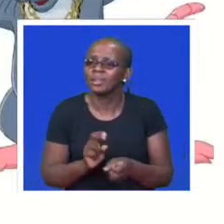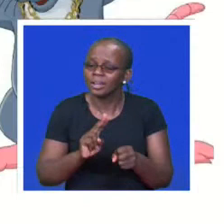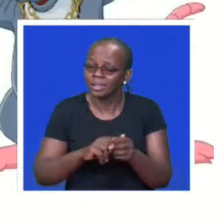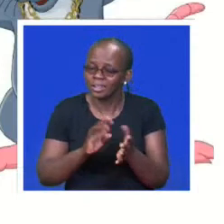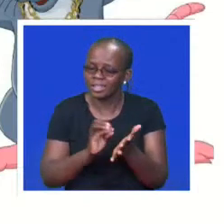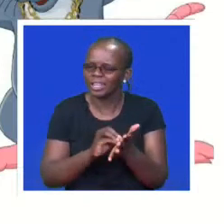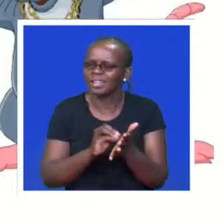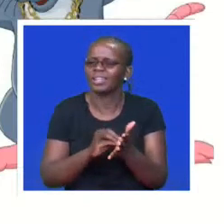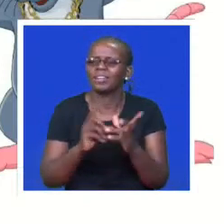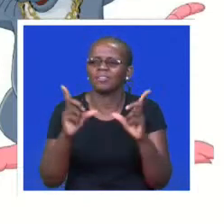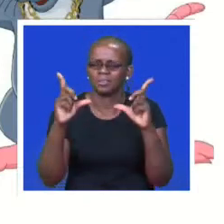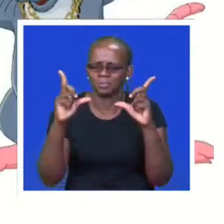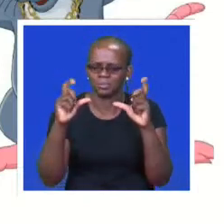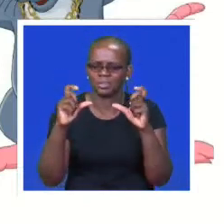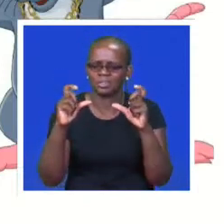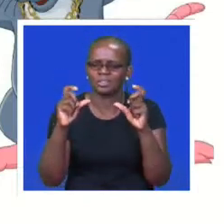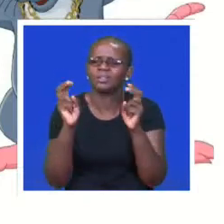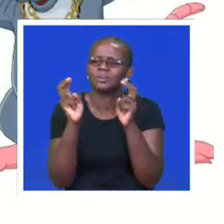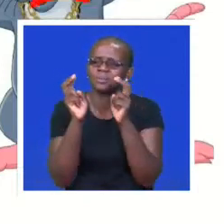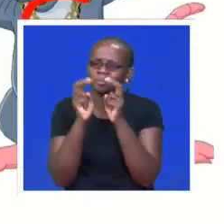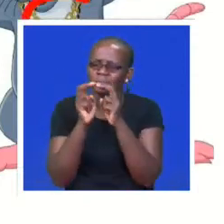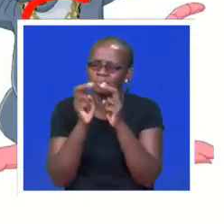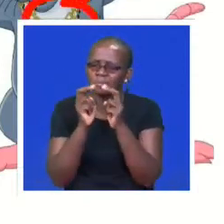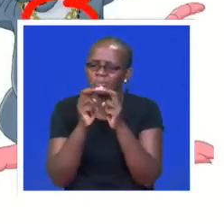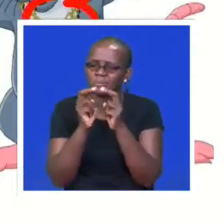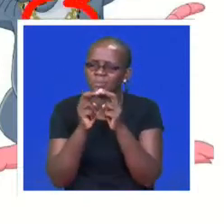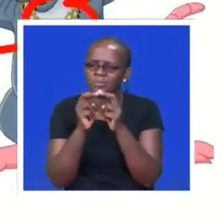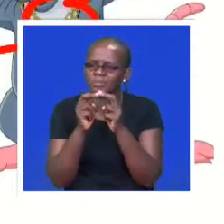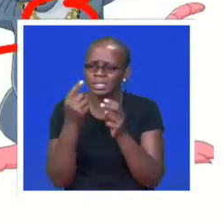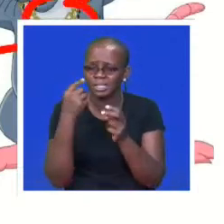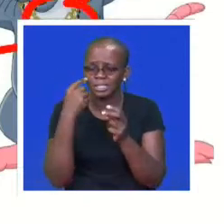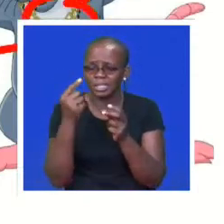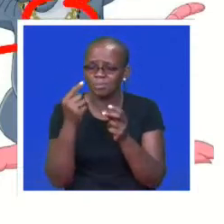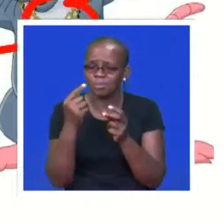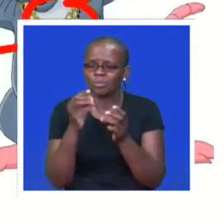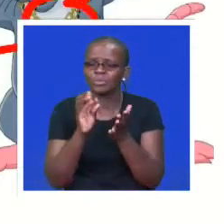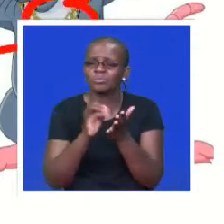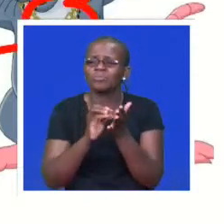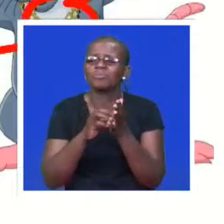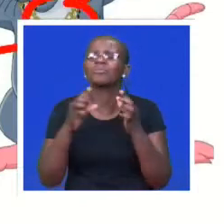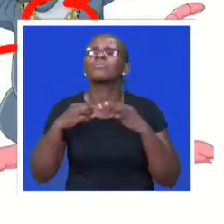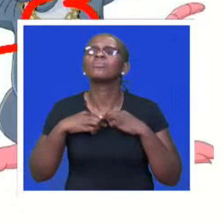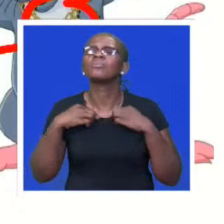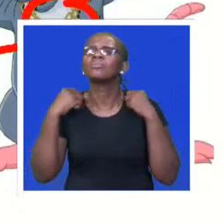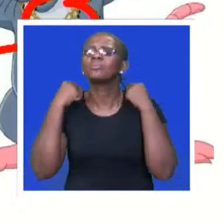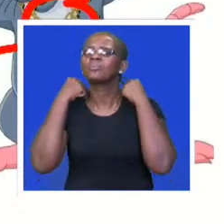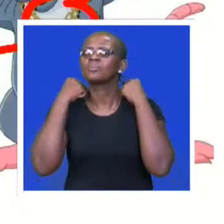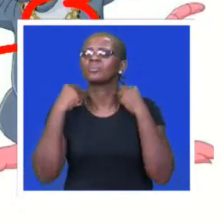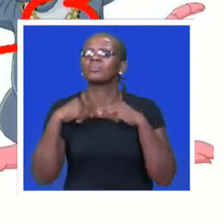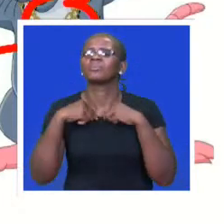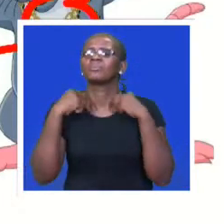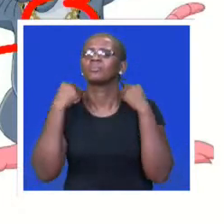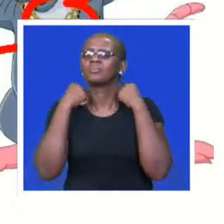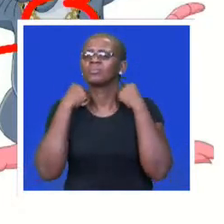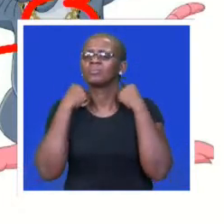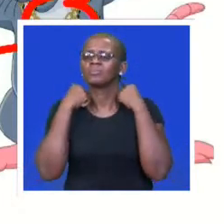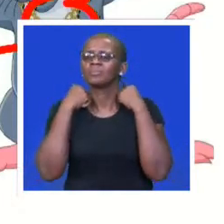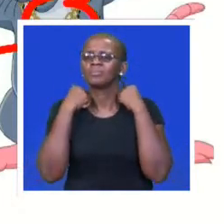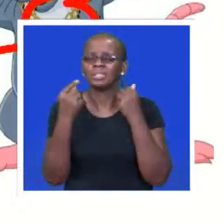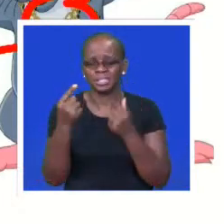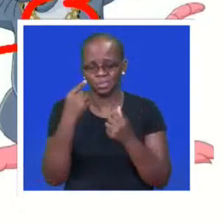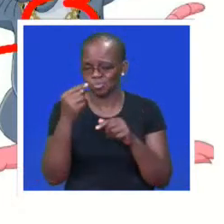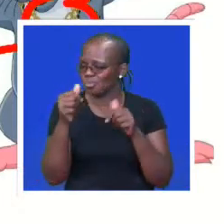mouse, and now the mouse is wearing a necklace. That is a necklace. Let us take note of that, dear